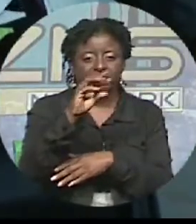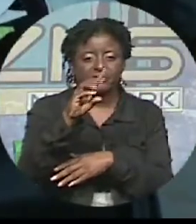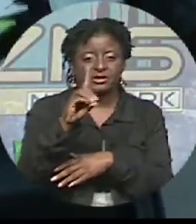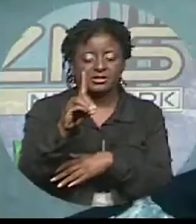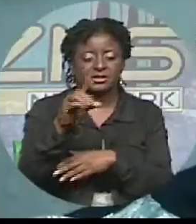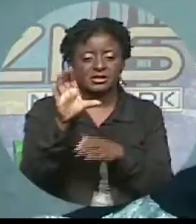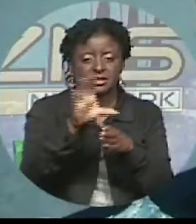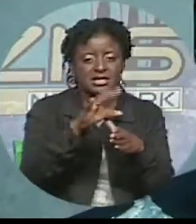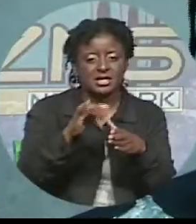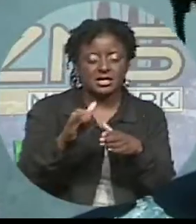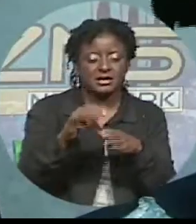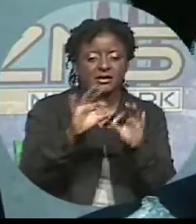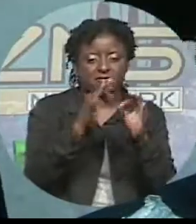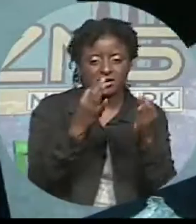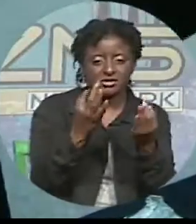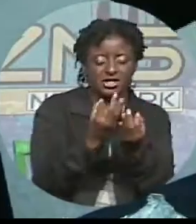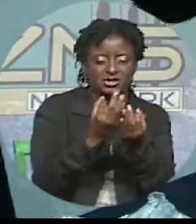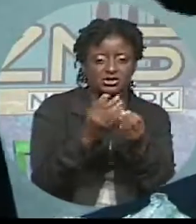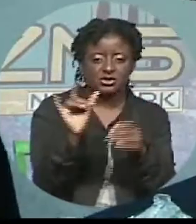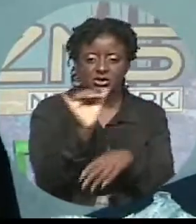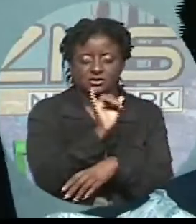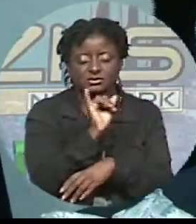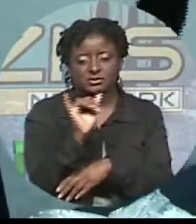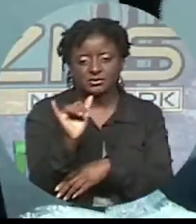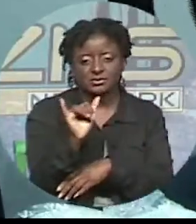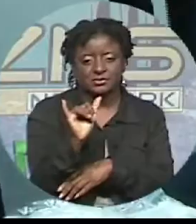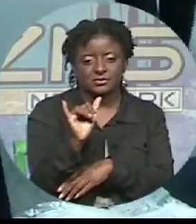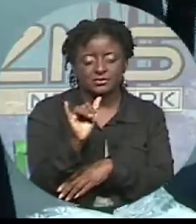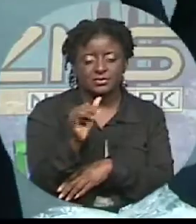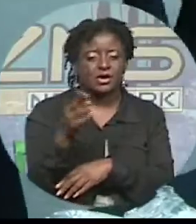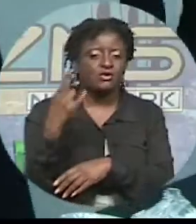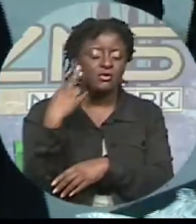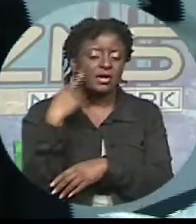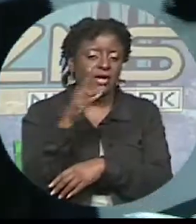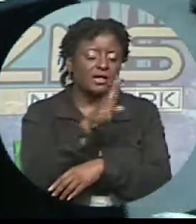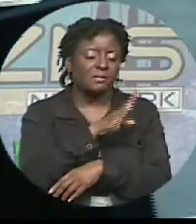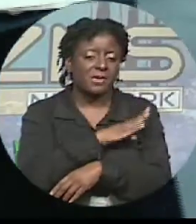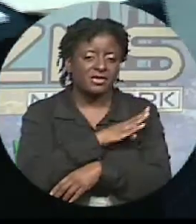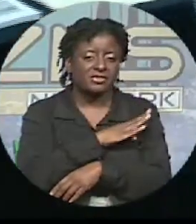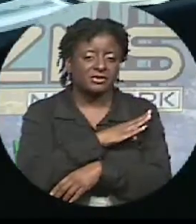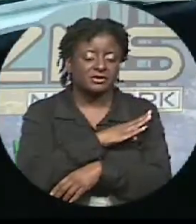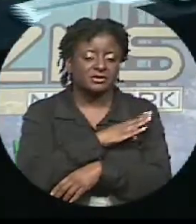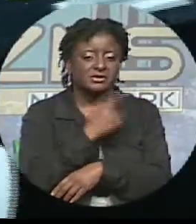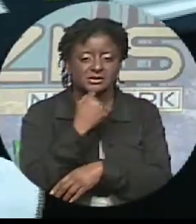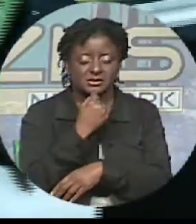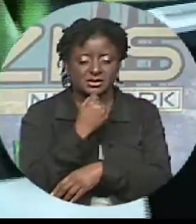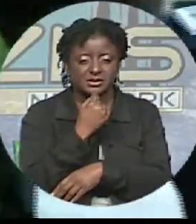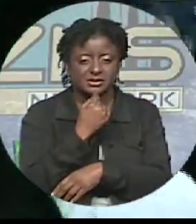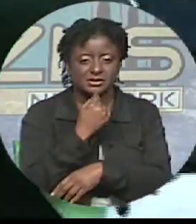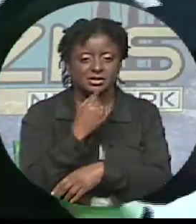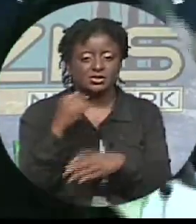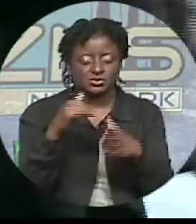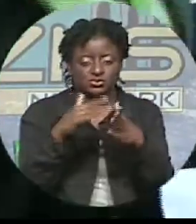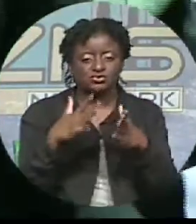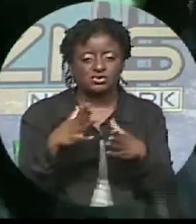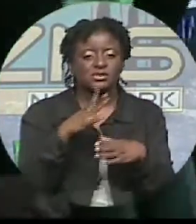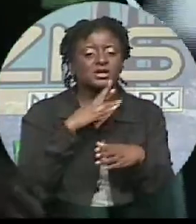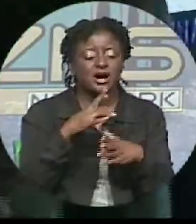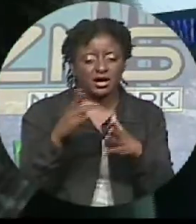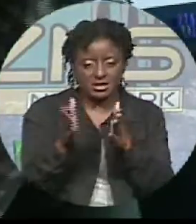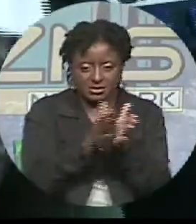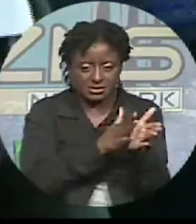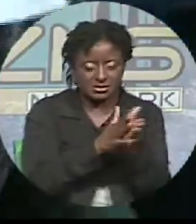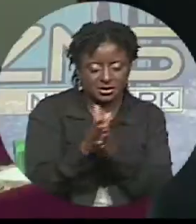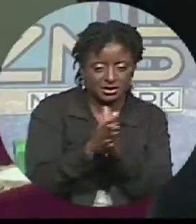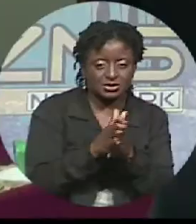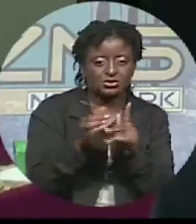well. BTVI Student Affairs Coordinator Raquel Bethel knows students are eager to enhance their tertiary education on an